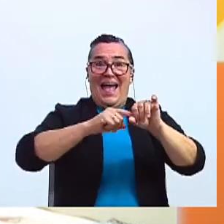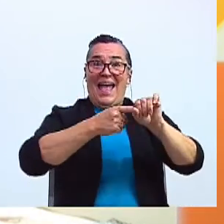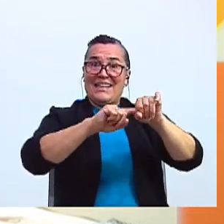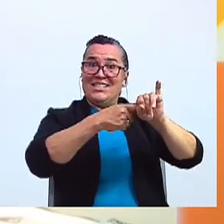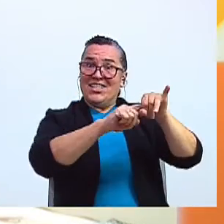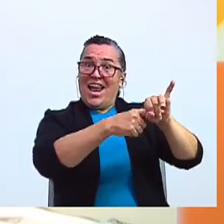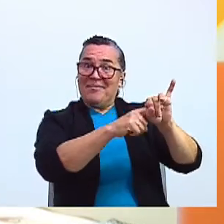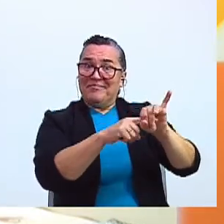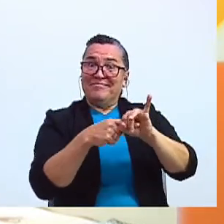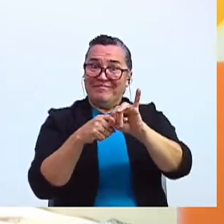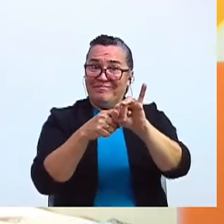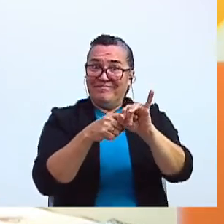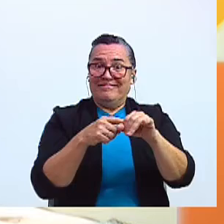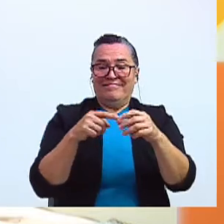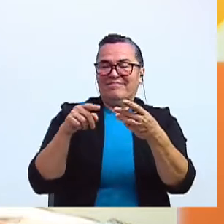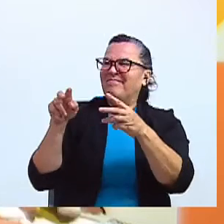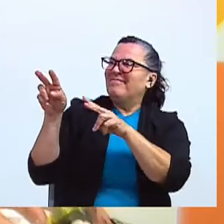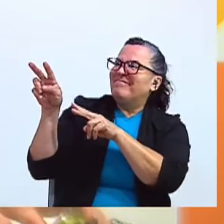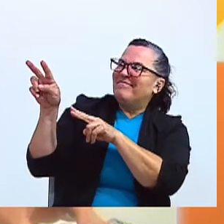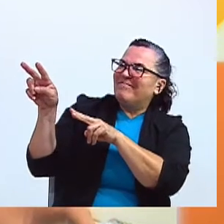a sharpener,